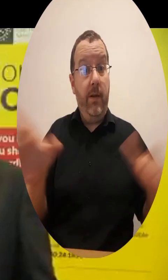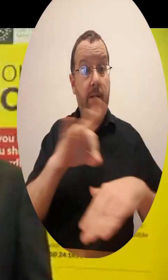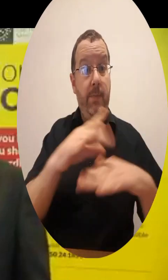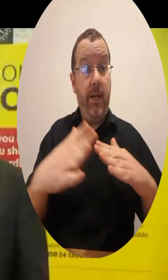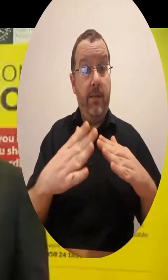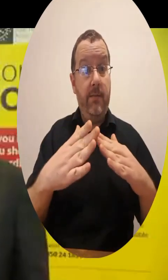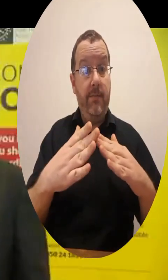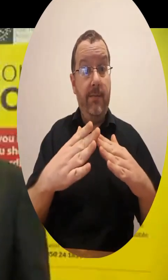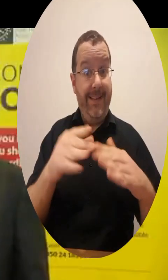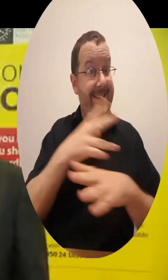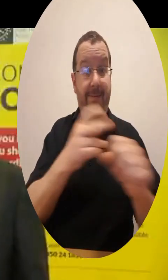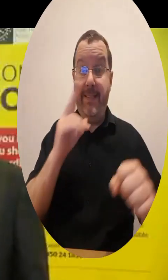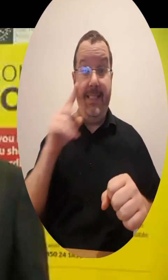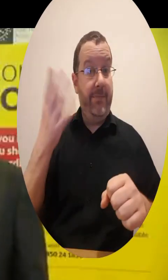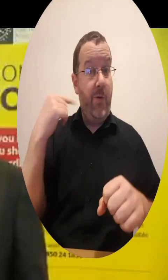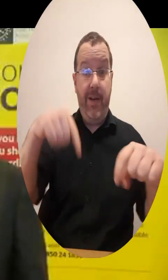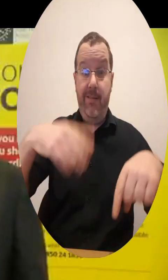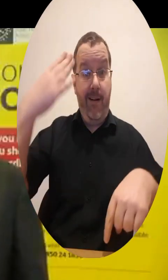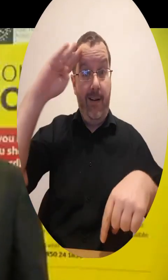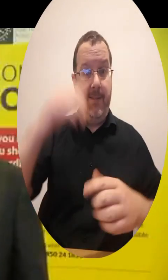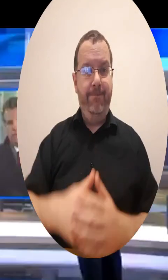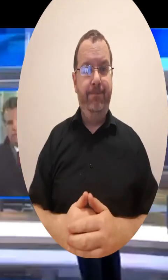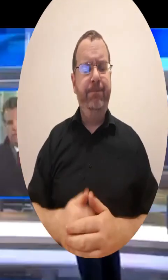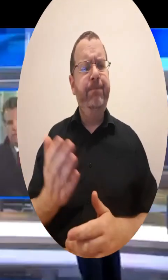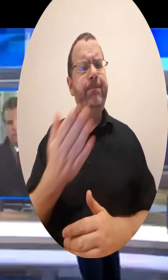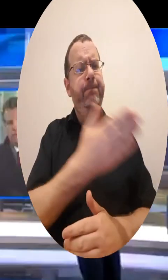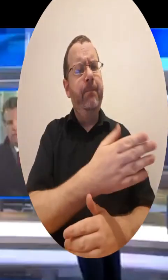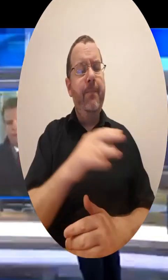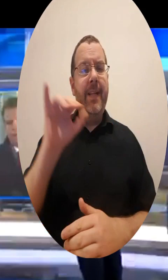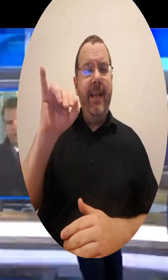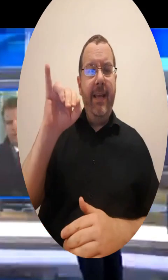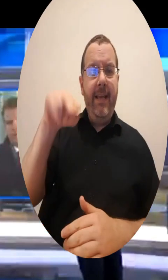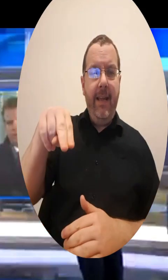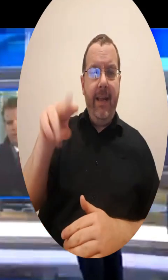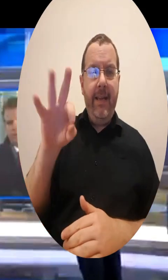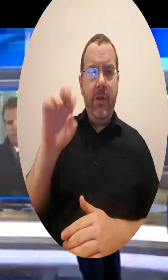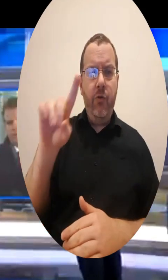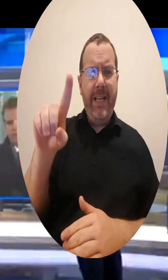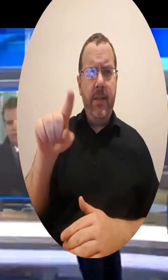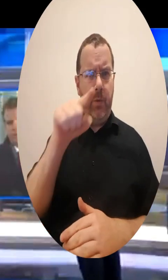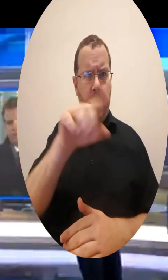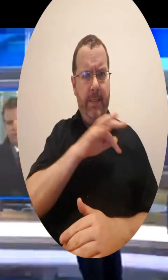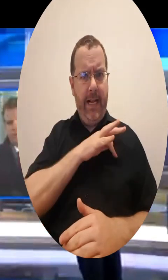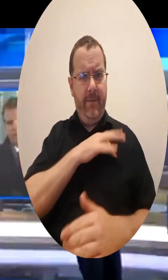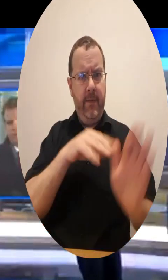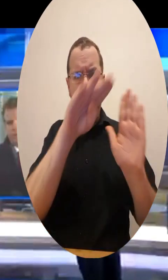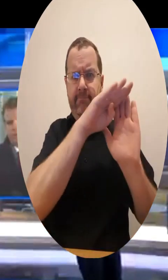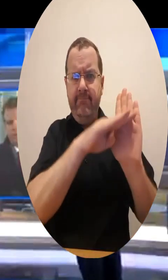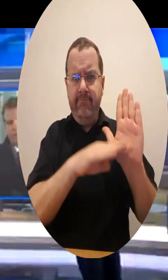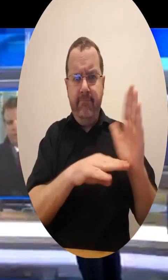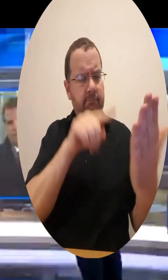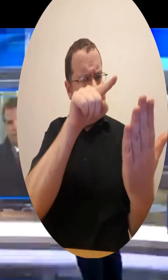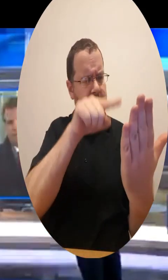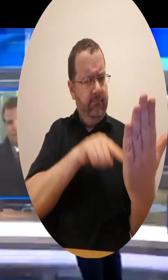hospitals, and that has never been seen before in this country. Yes, indeed. And Ingrid, as you examined these measures for workers today, did you